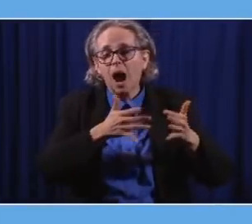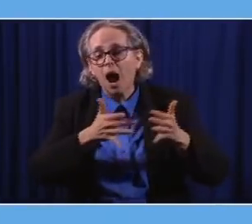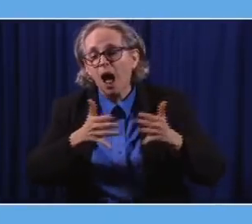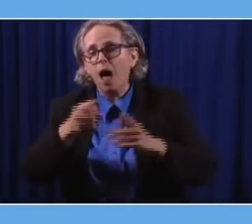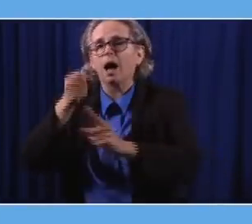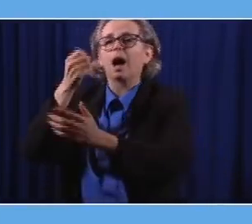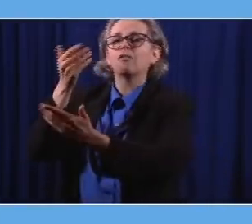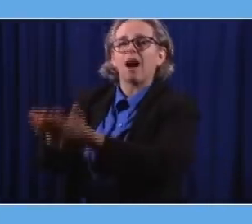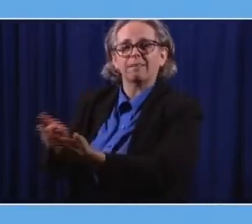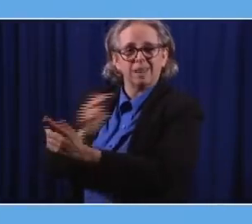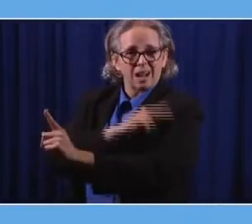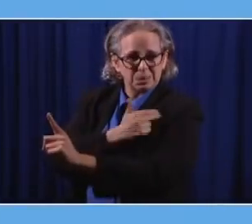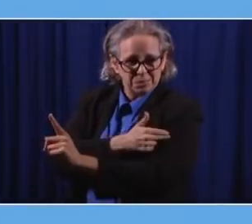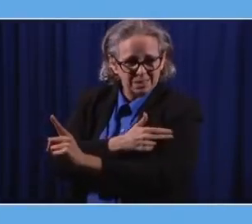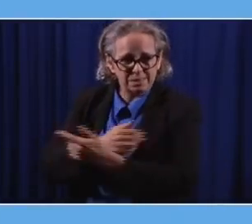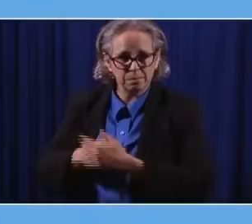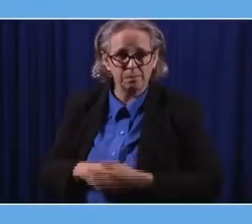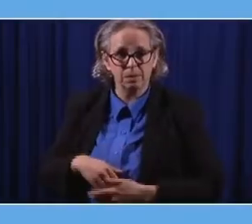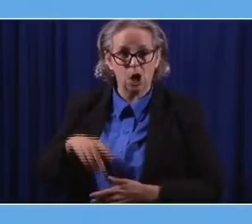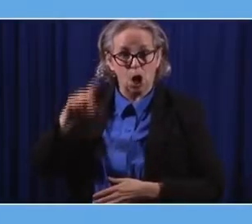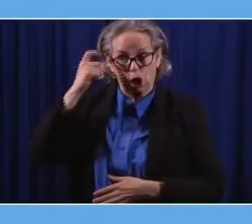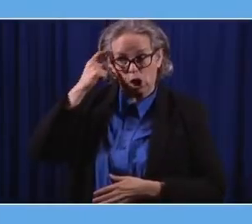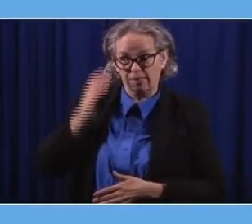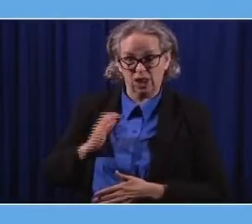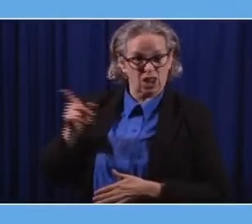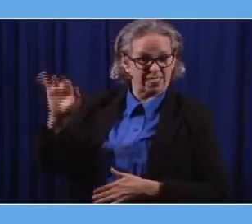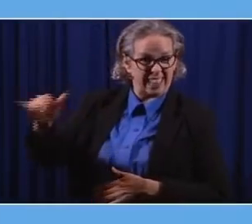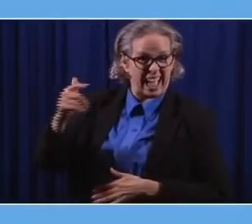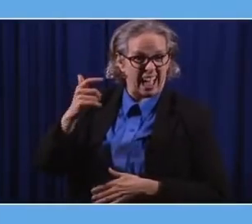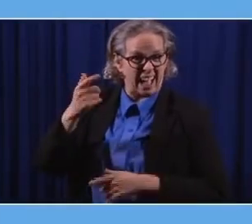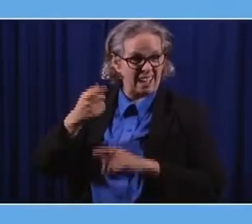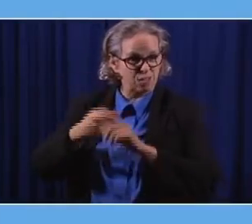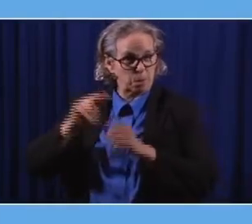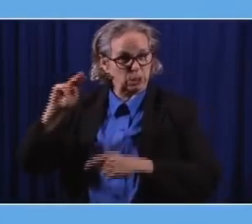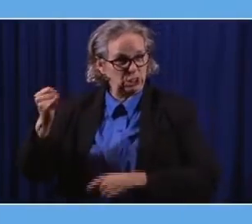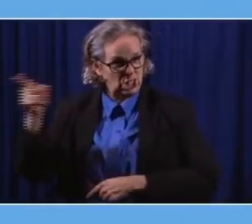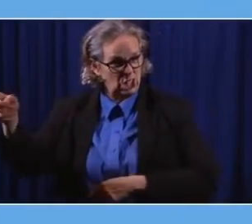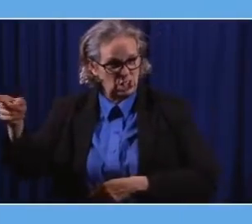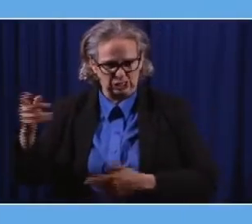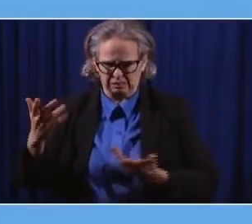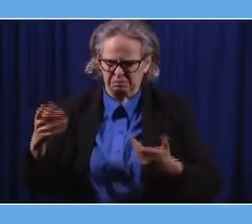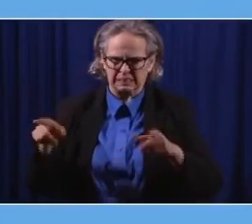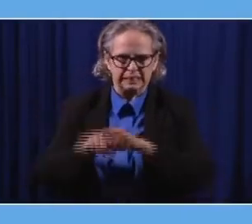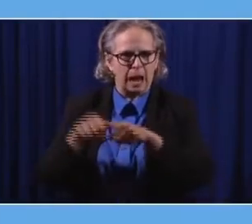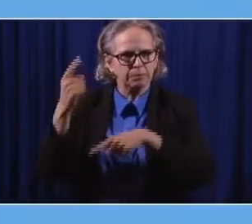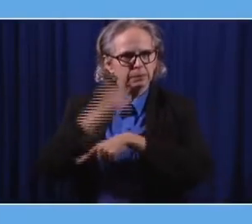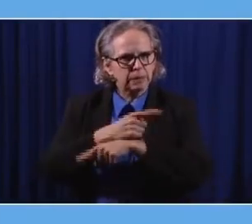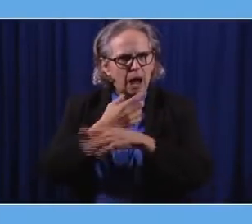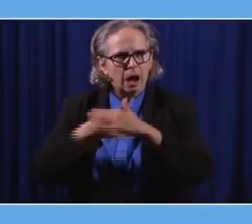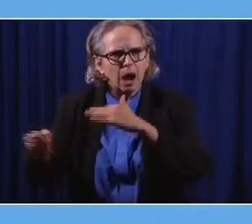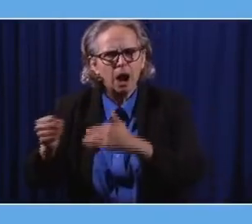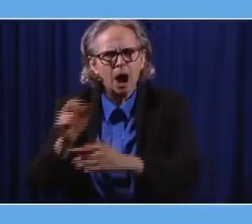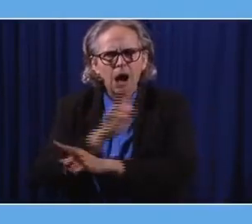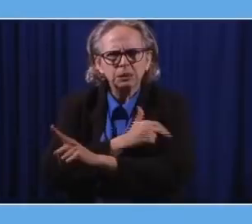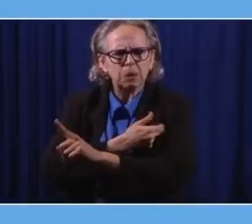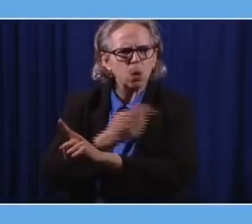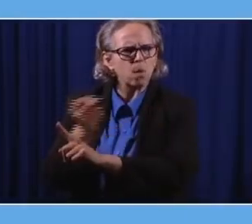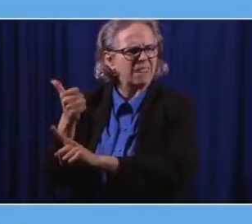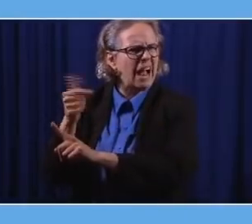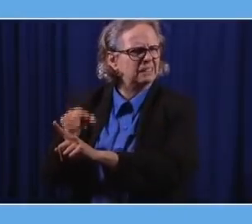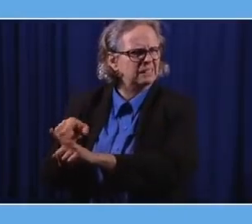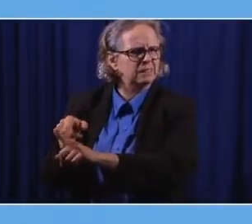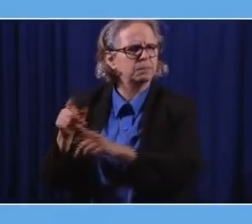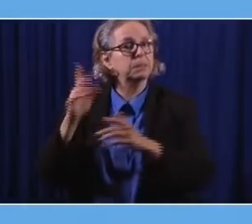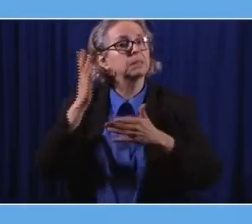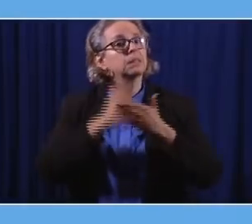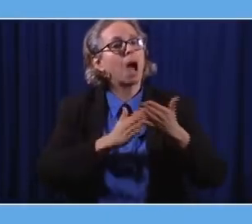It was, apparently within the same day. This number has been trending higher for the past several weeks.